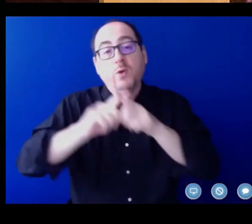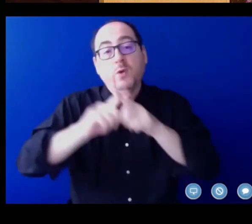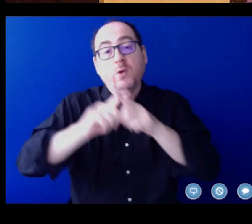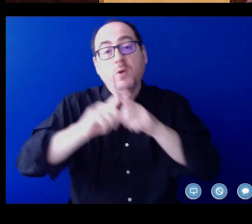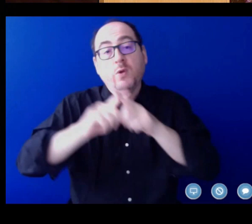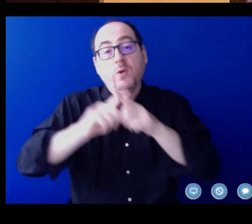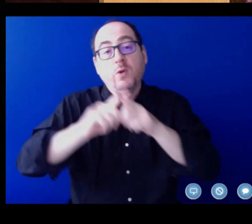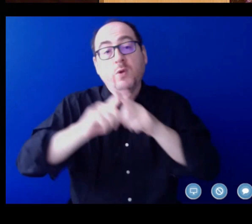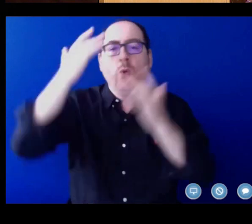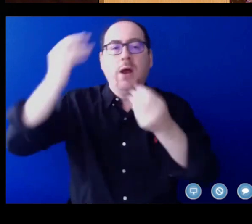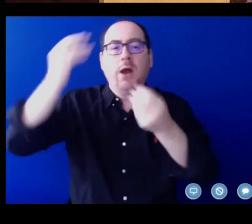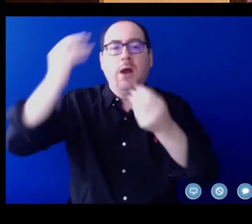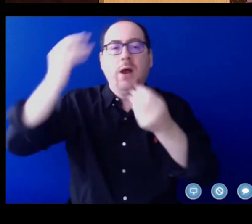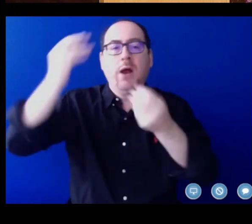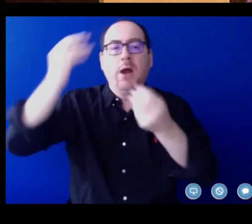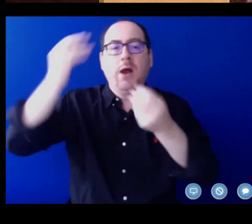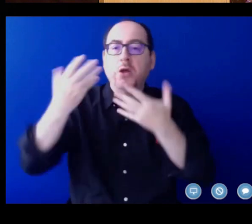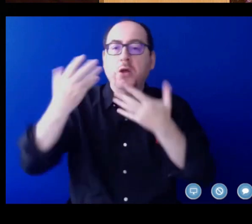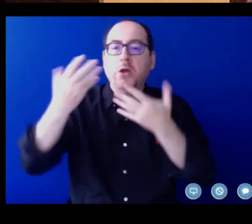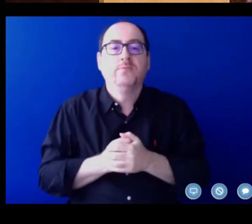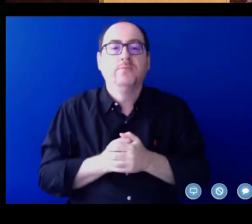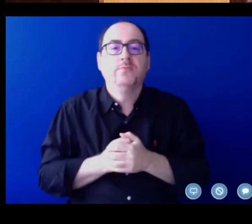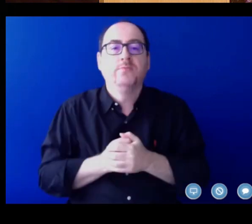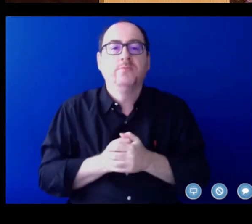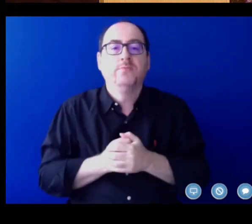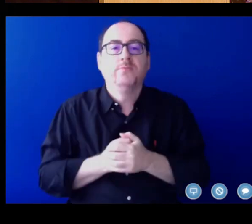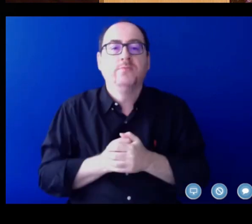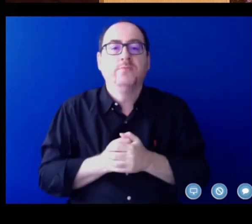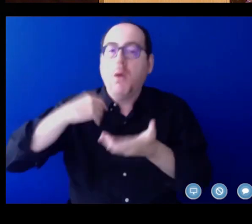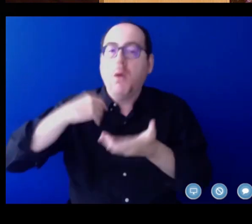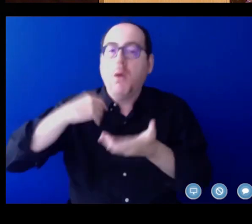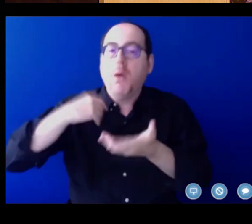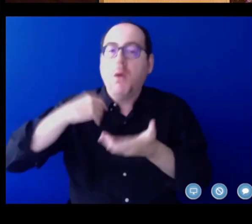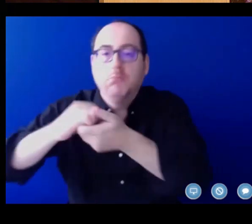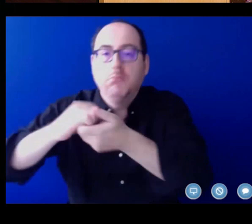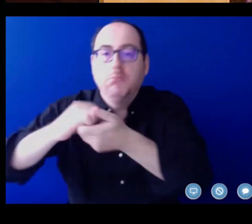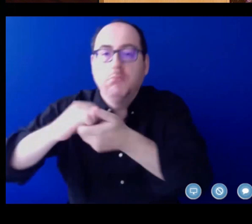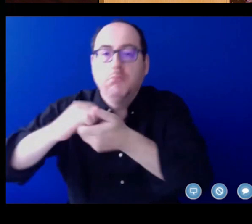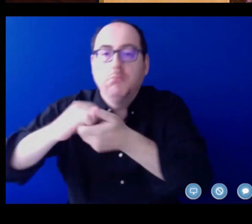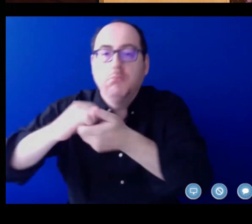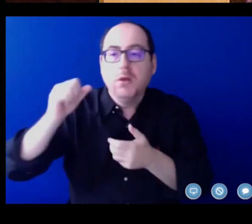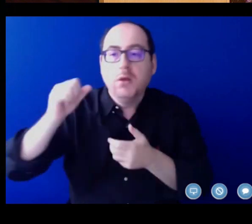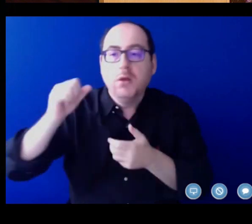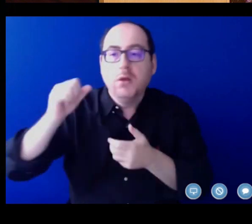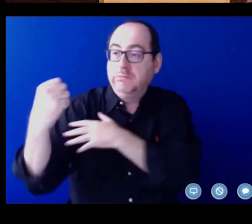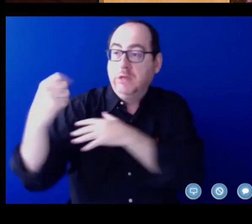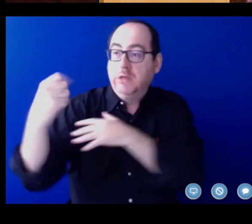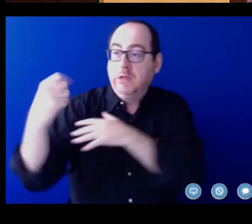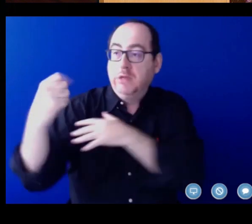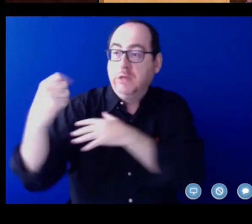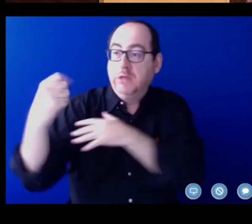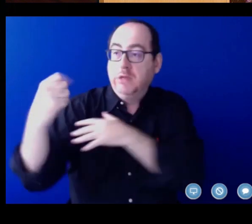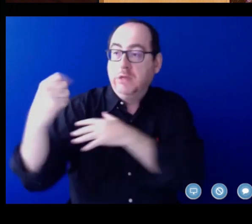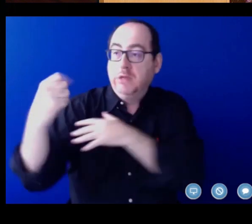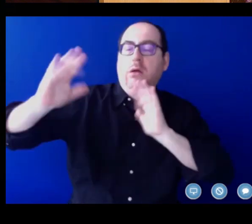I would like now to also consider intersectionality as a relevant theoretical framework for working across difference.